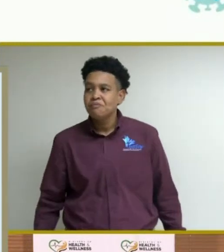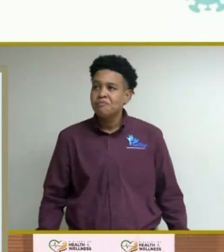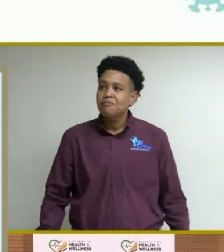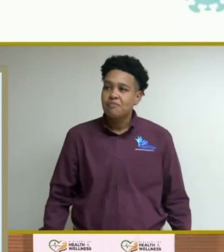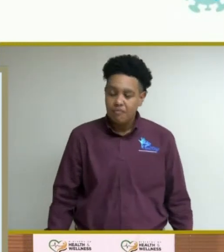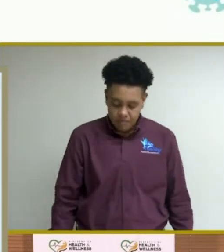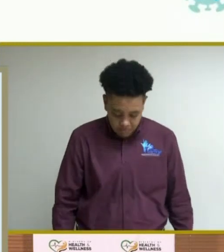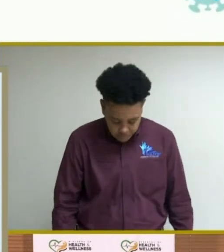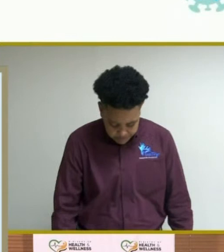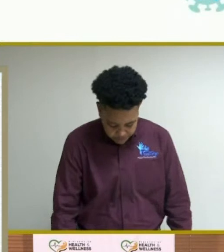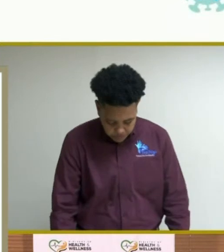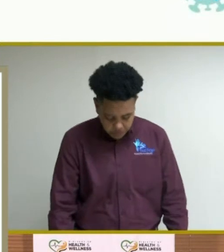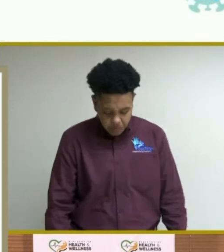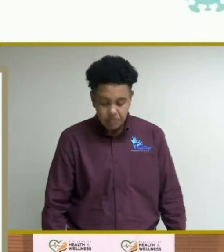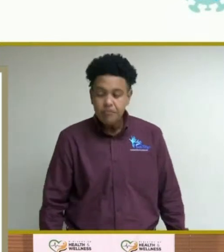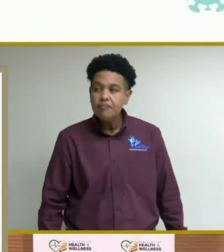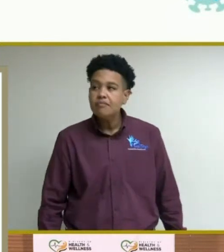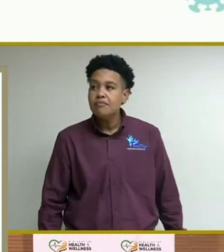Next slide.